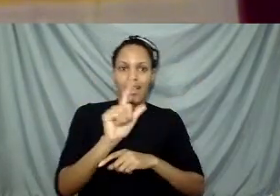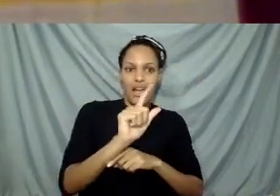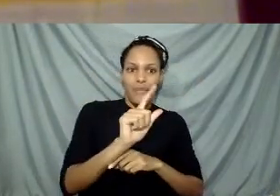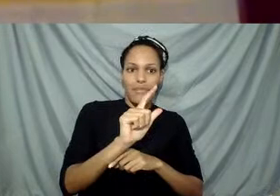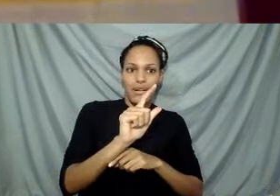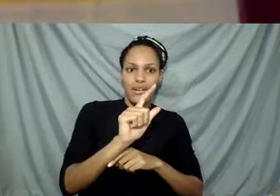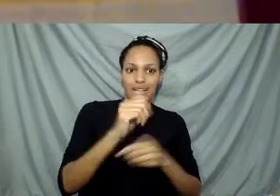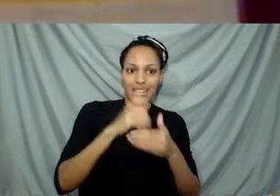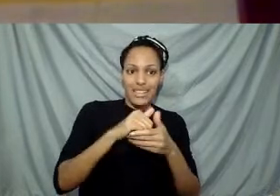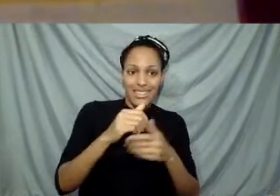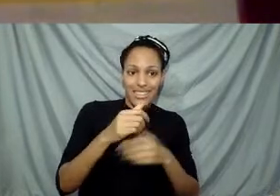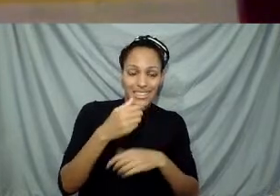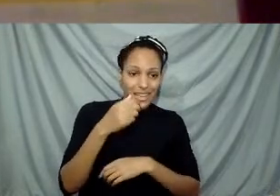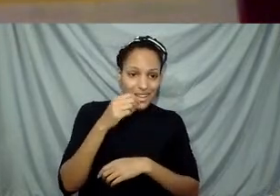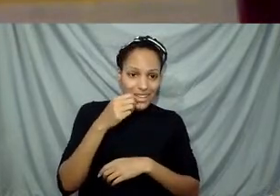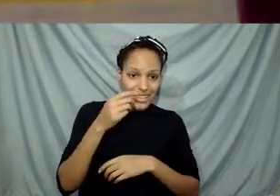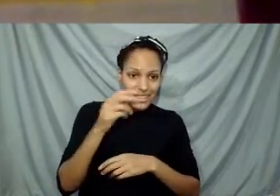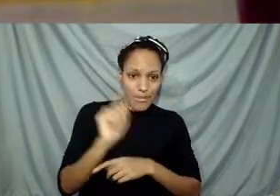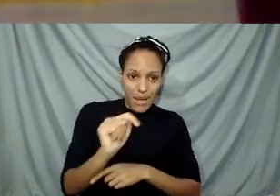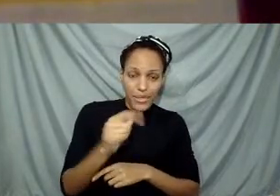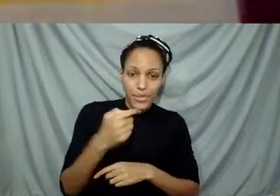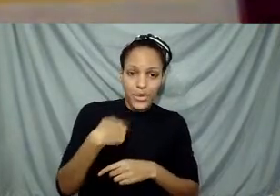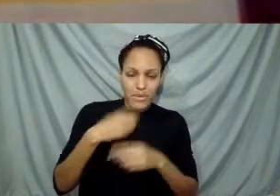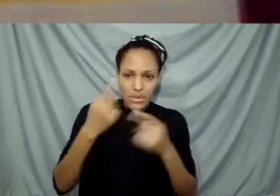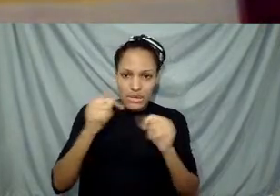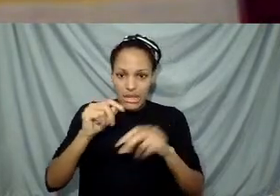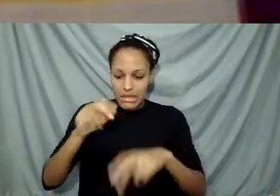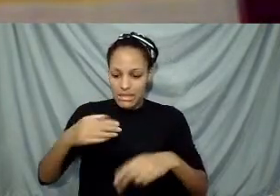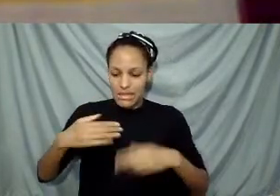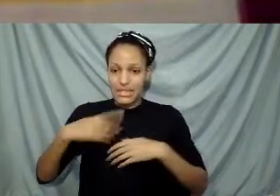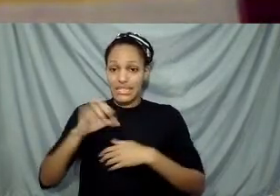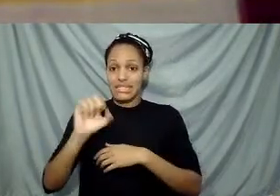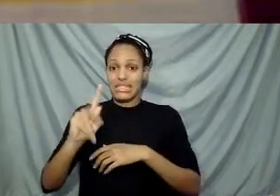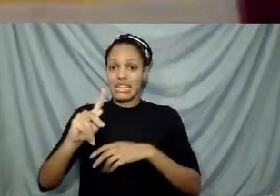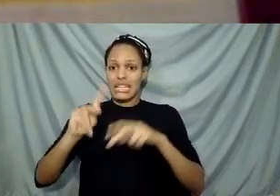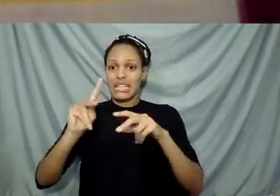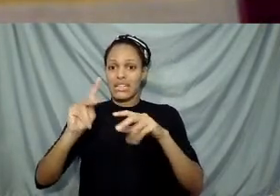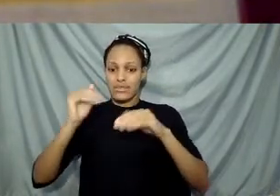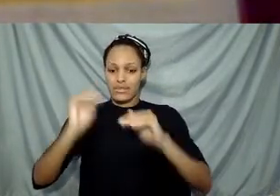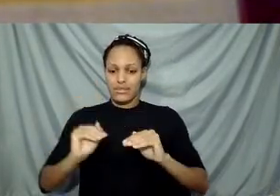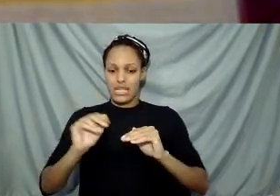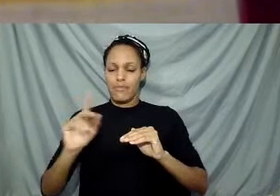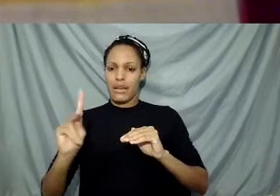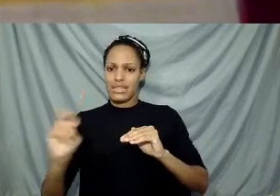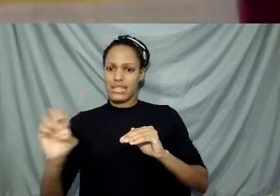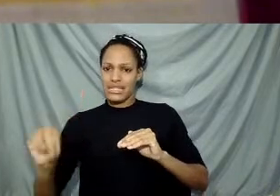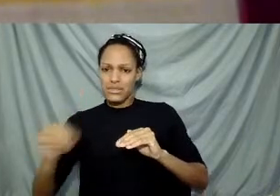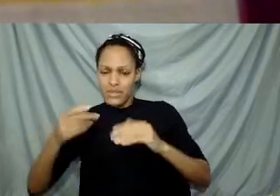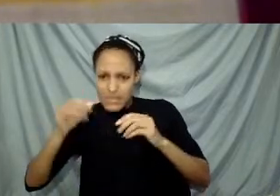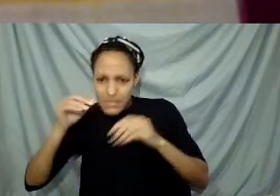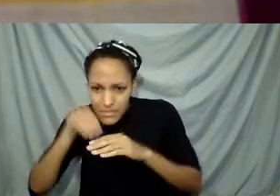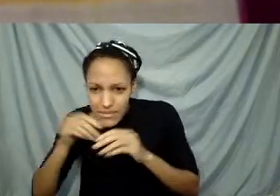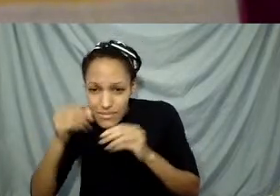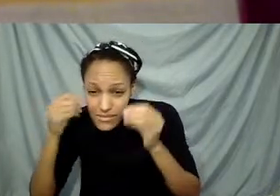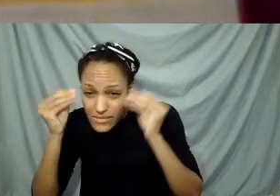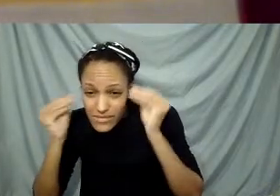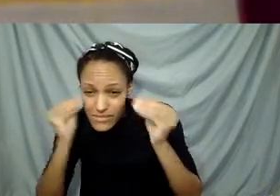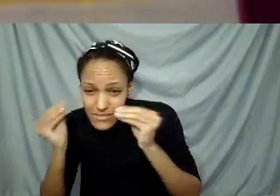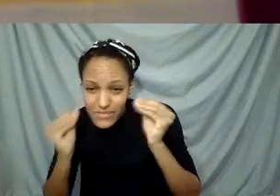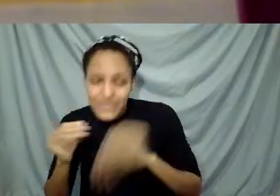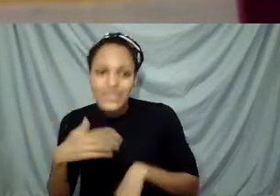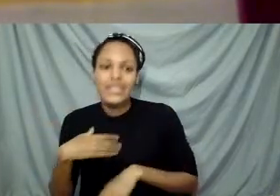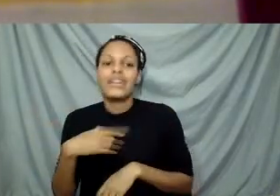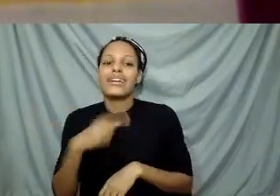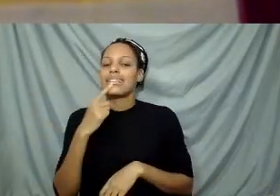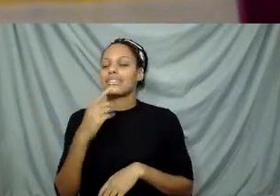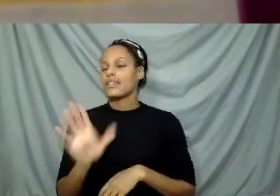our knees, and we were there trying to put our makeup on, you know, in this sink. And I said, Morgan, I promise you, we're going to